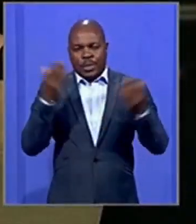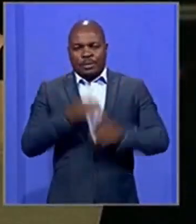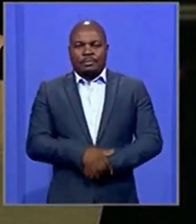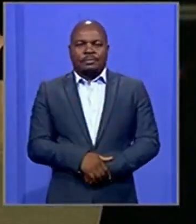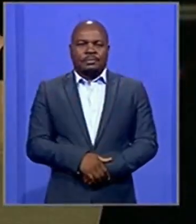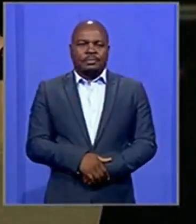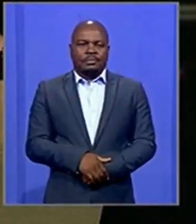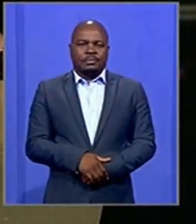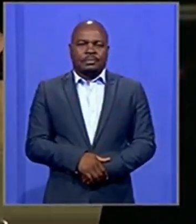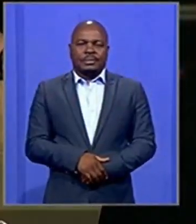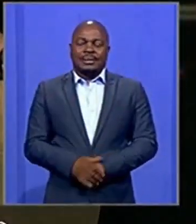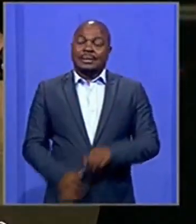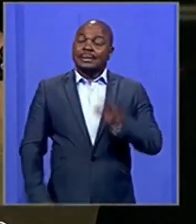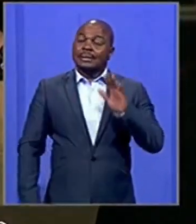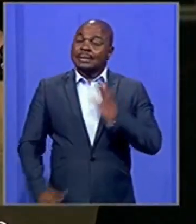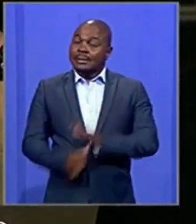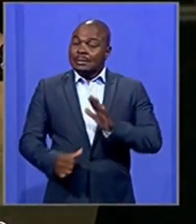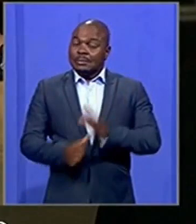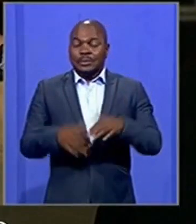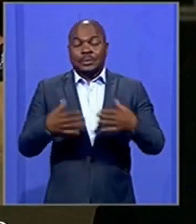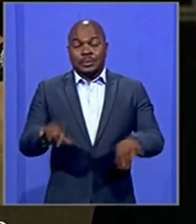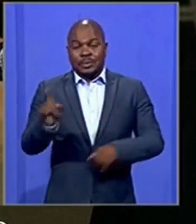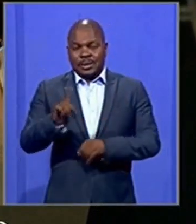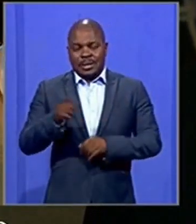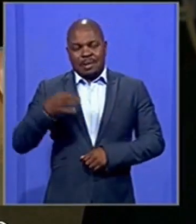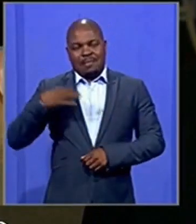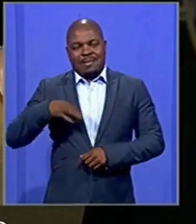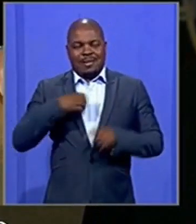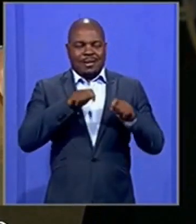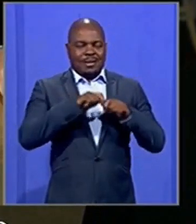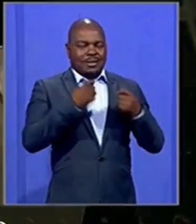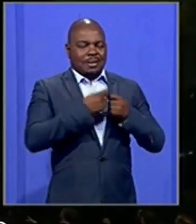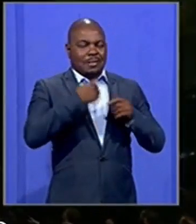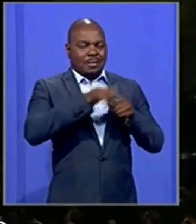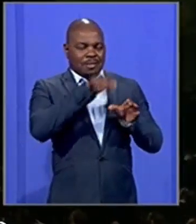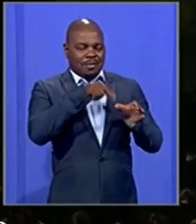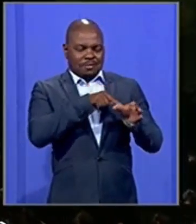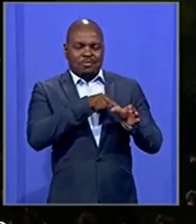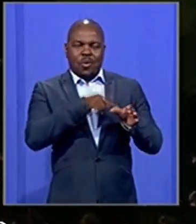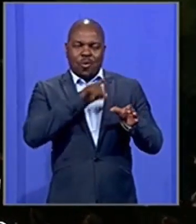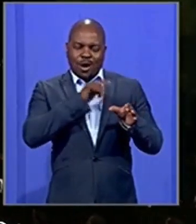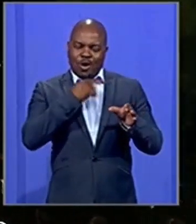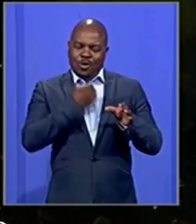But most importantly for the Banyana players, because they make us look good.